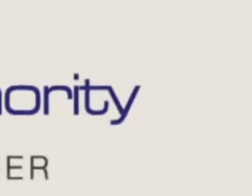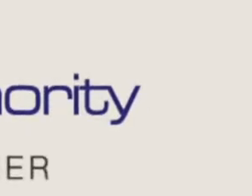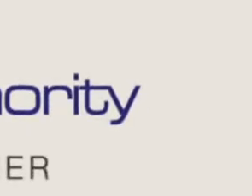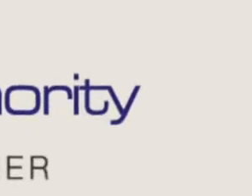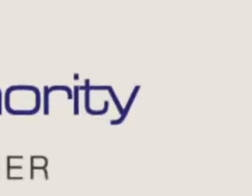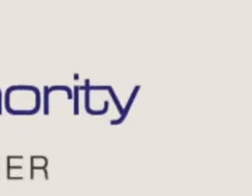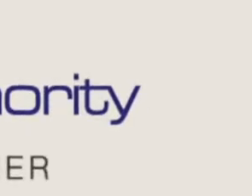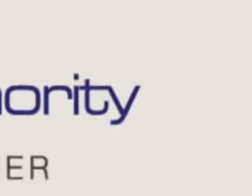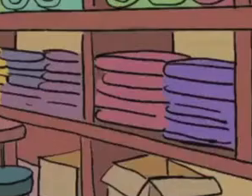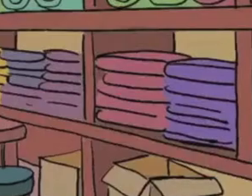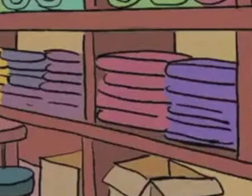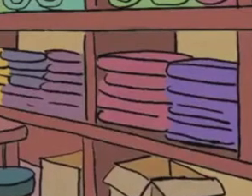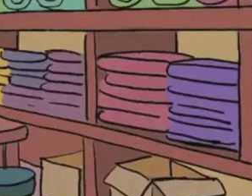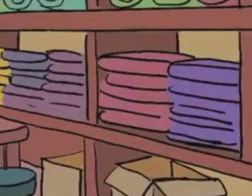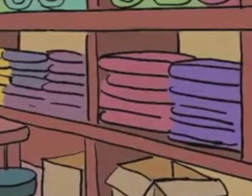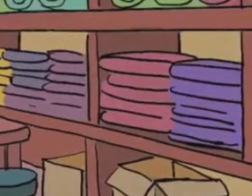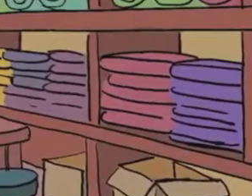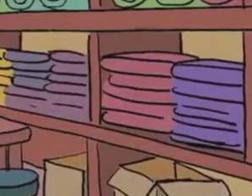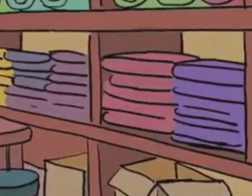together.